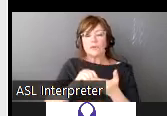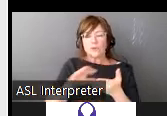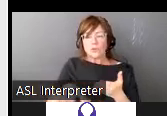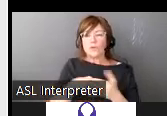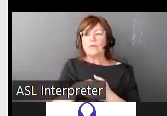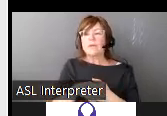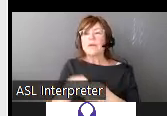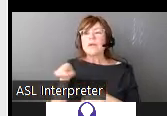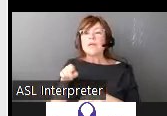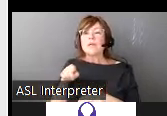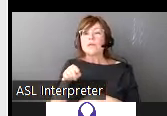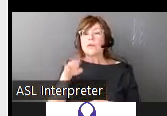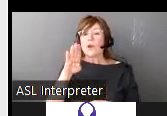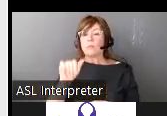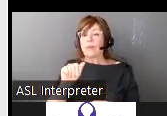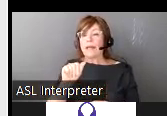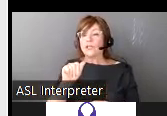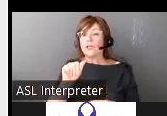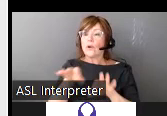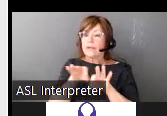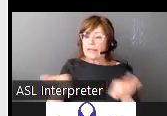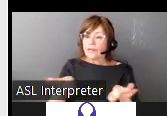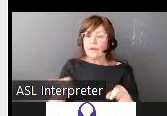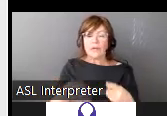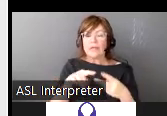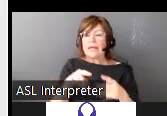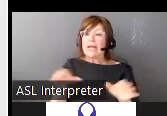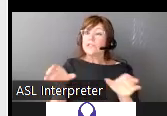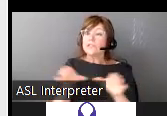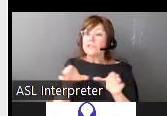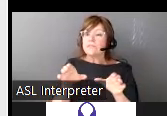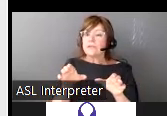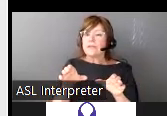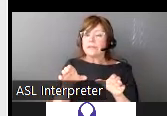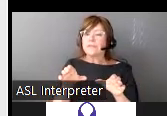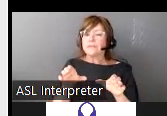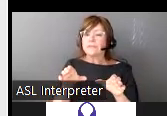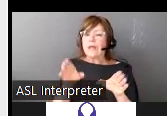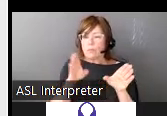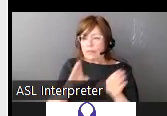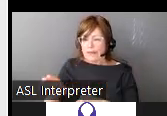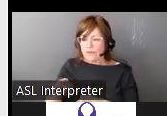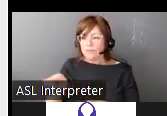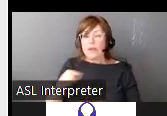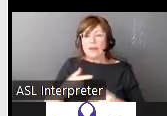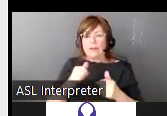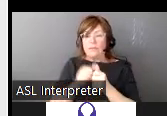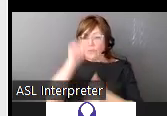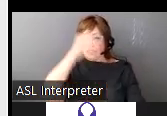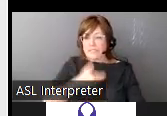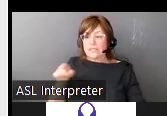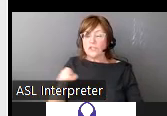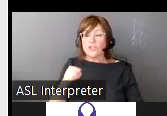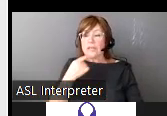She completed her bachelor's degree and certified financial planner qualification. She was living with her son and reported her